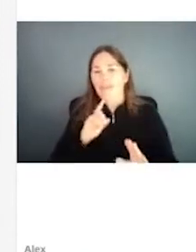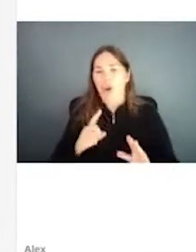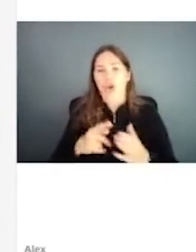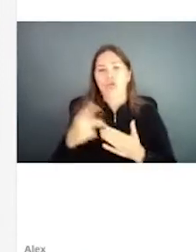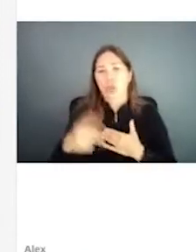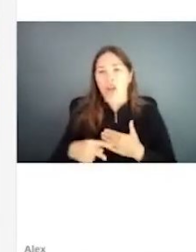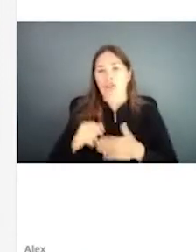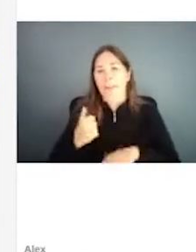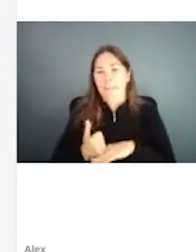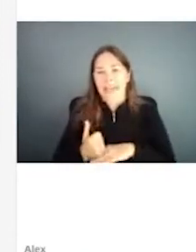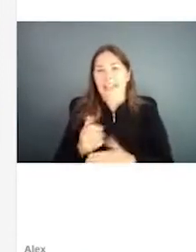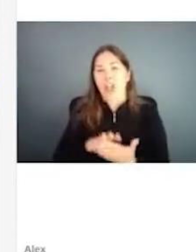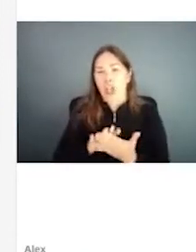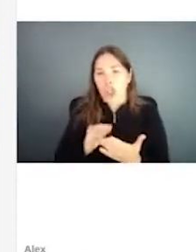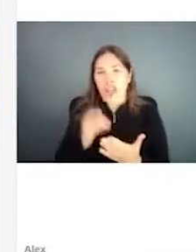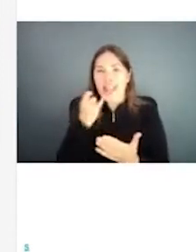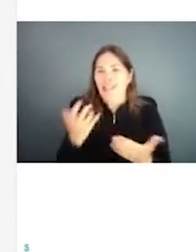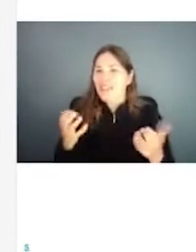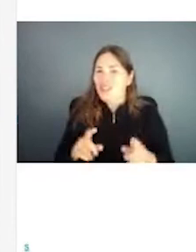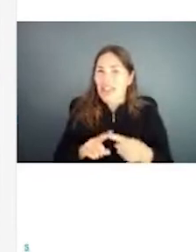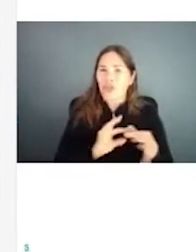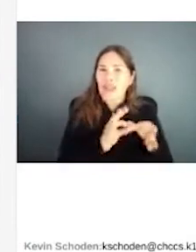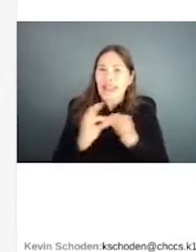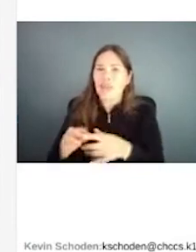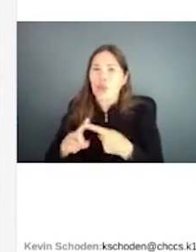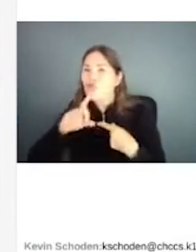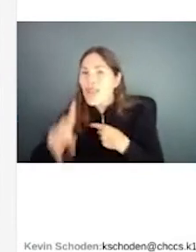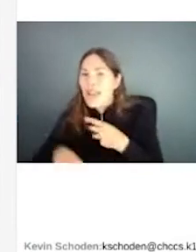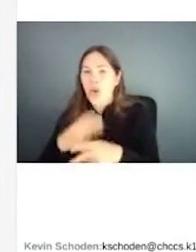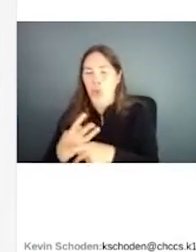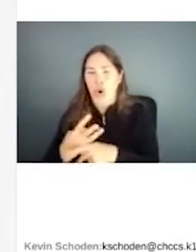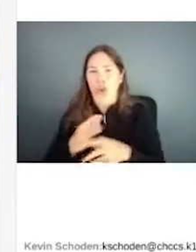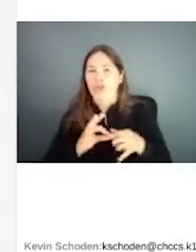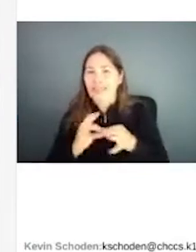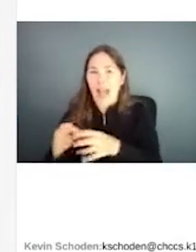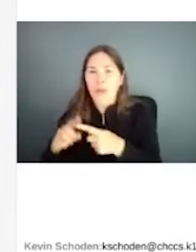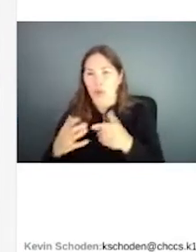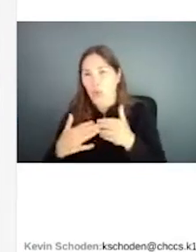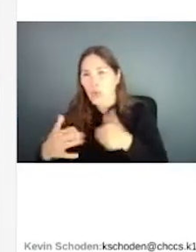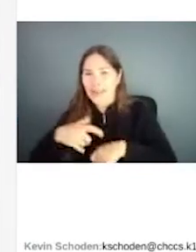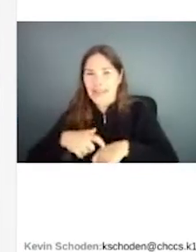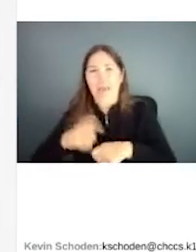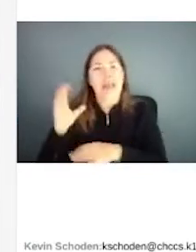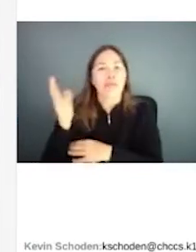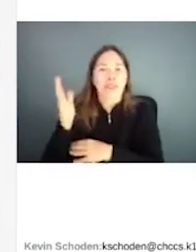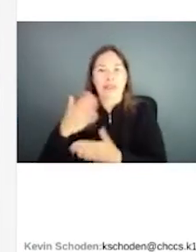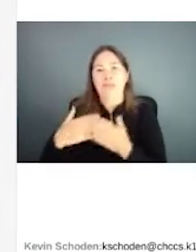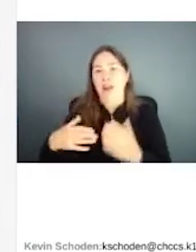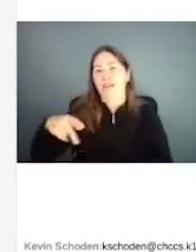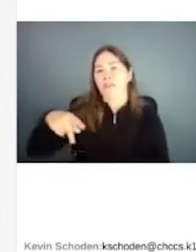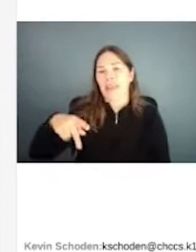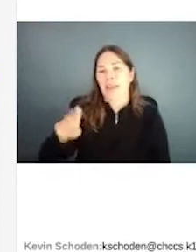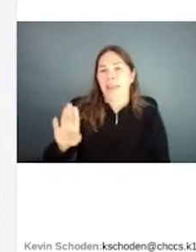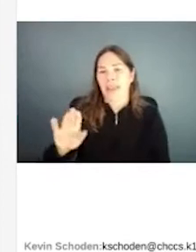get the chance, tie them to the real world, tie them over time, and of course, presenting is a big part of PBL. And